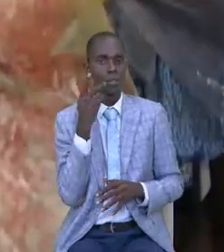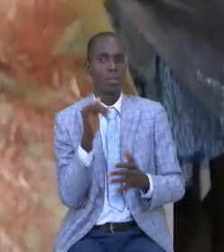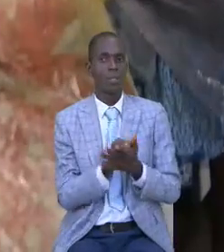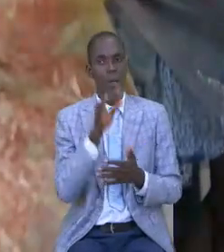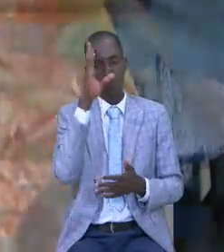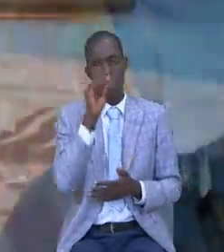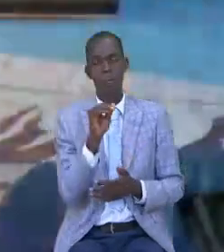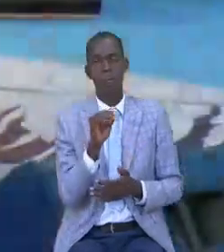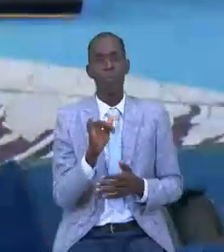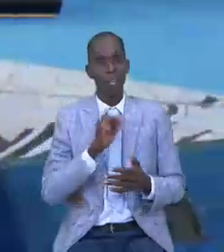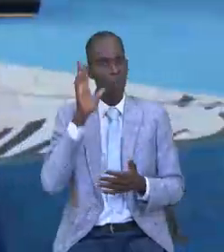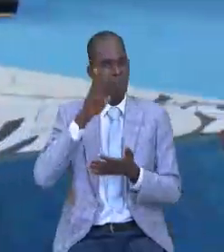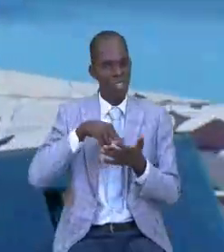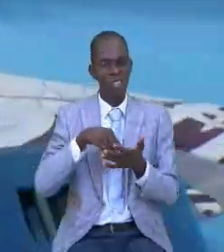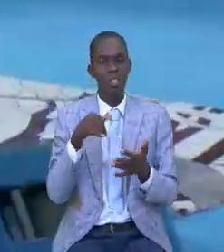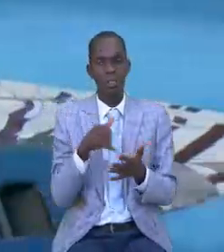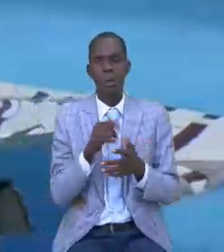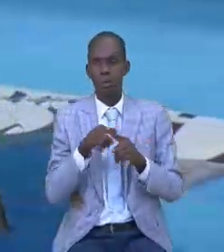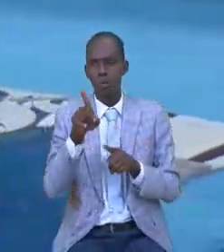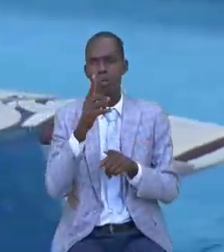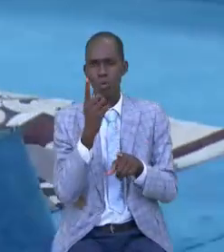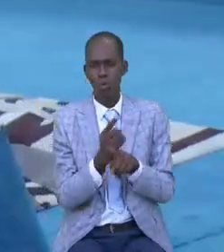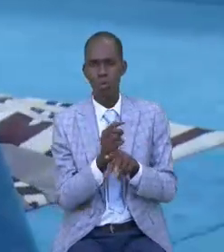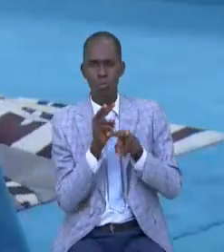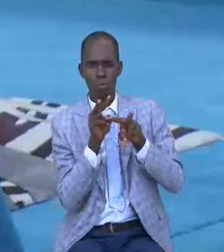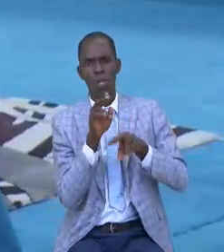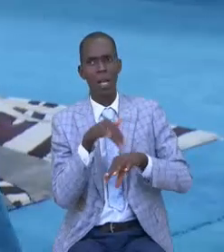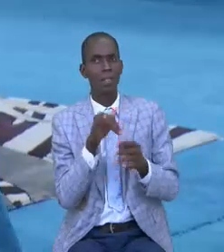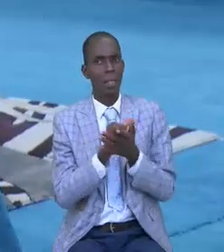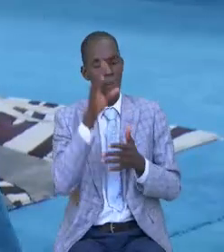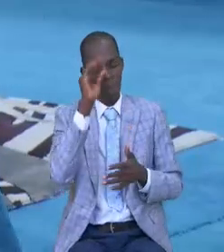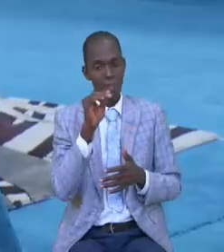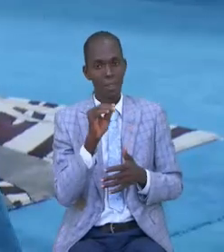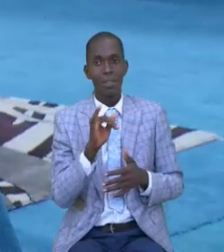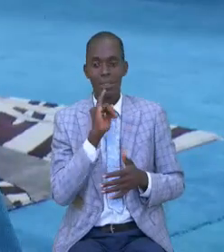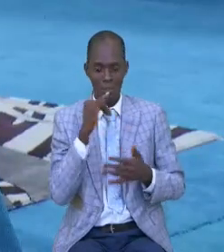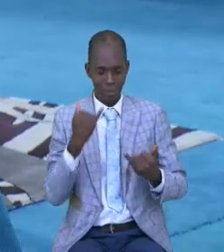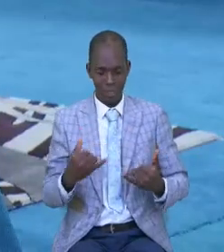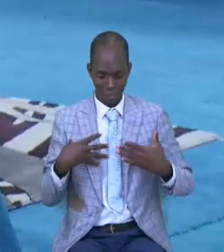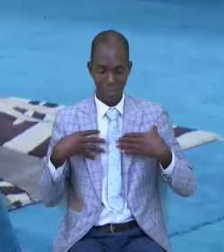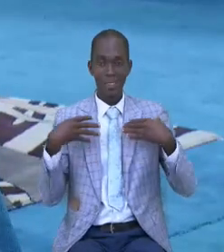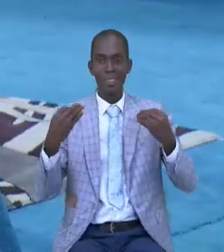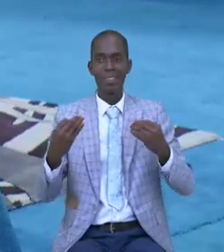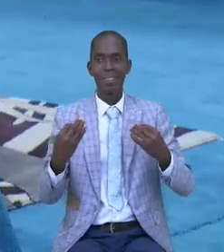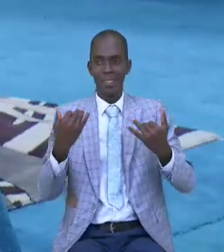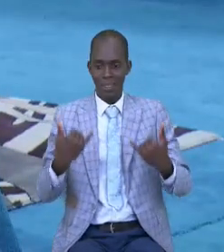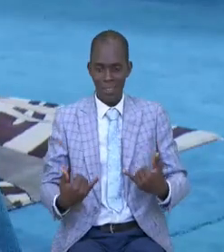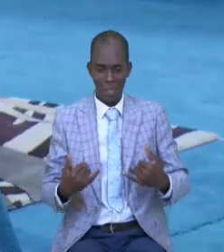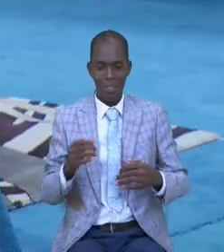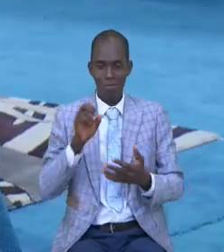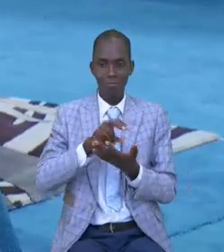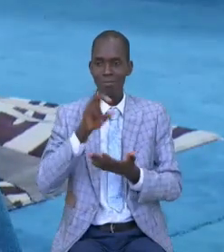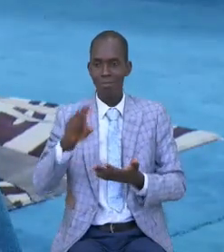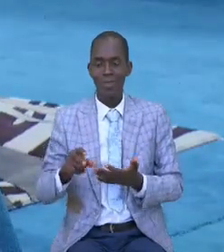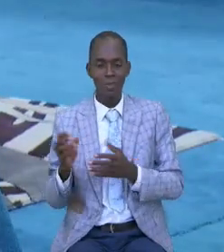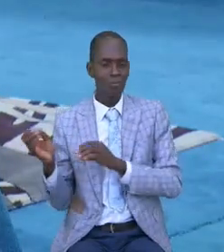to read that verse, but look at the man. He's been healed now. And then he gets up. He throws away the pan,